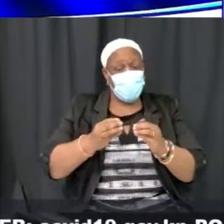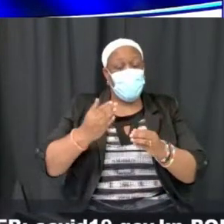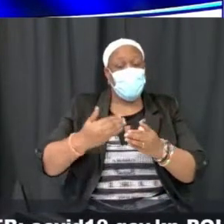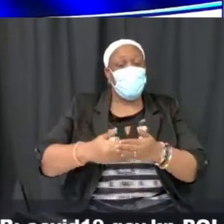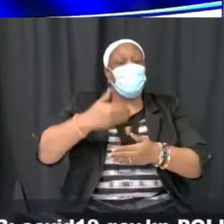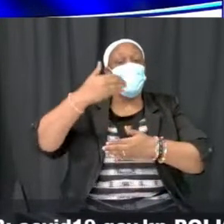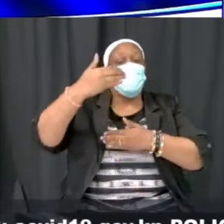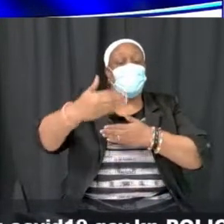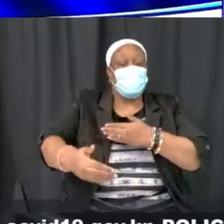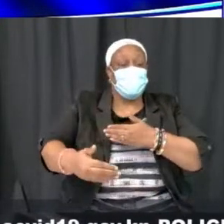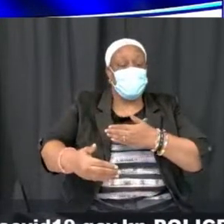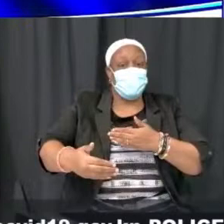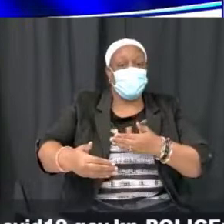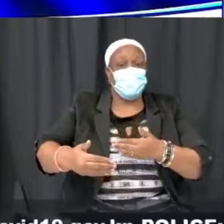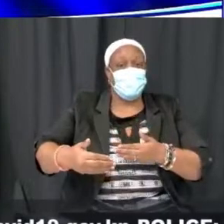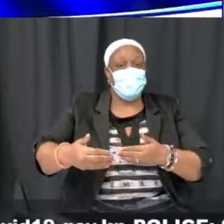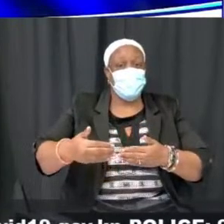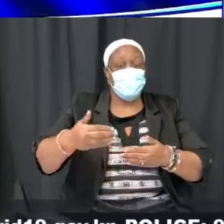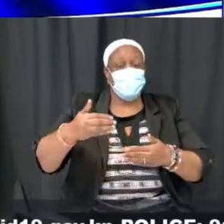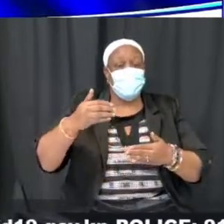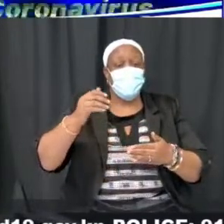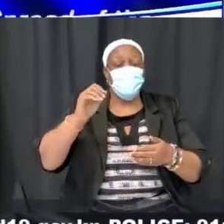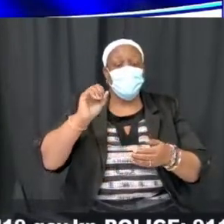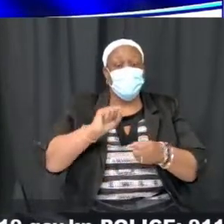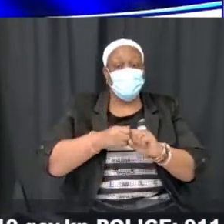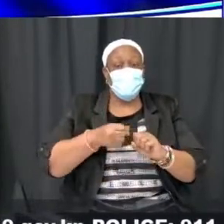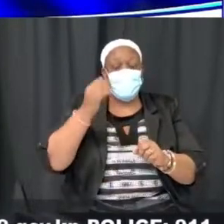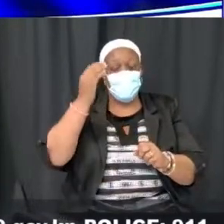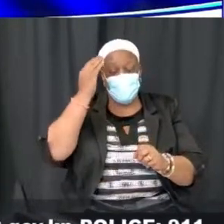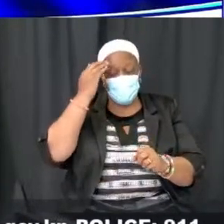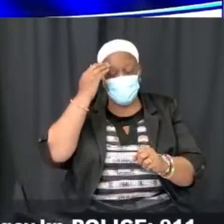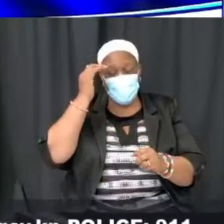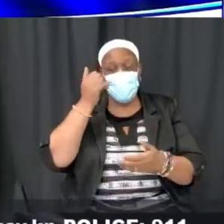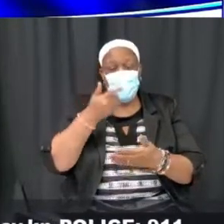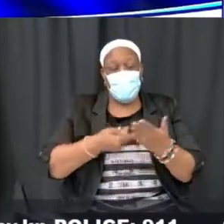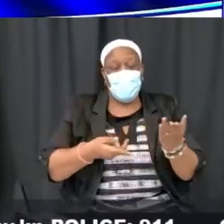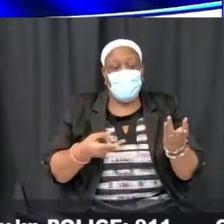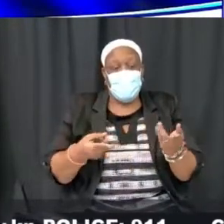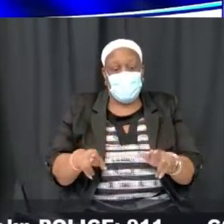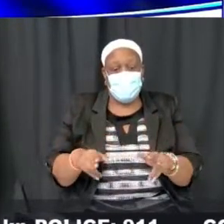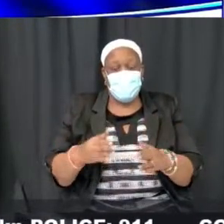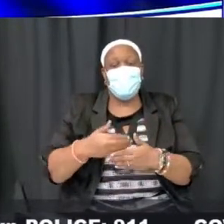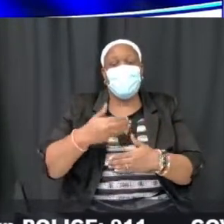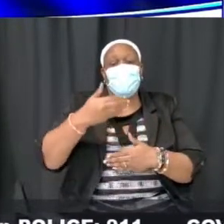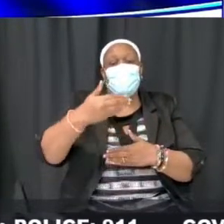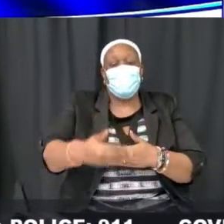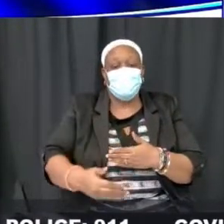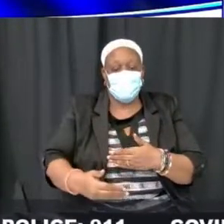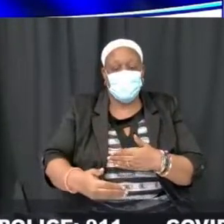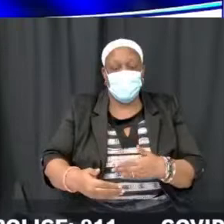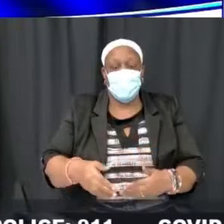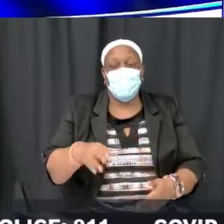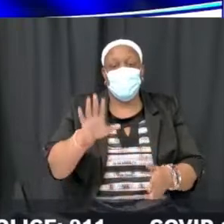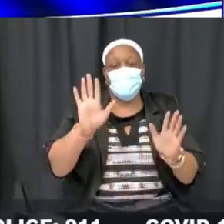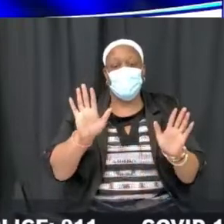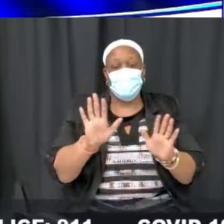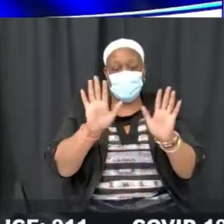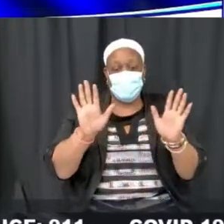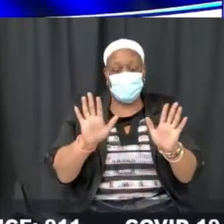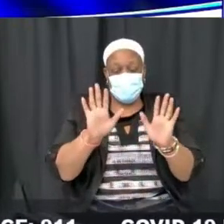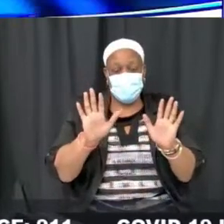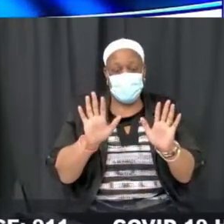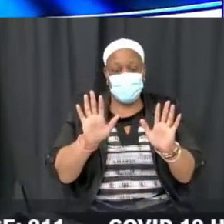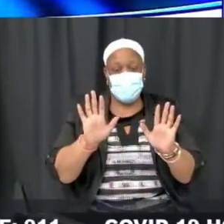briefings over the next few days to be advised about guidelines and protocols post or after